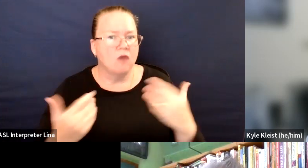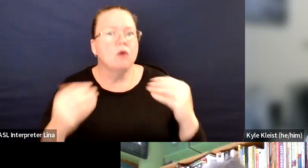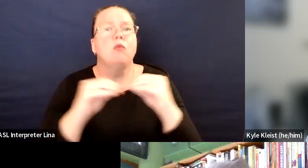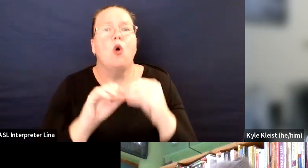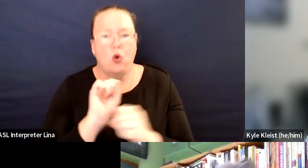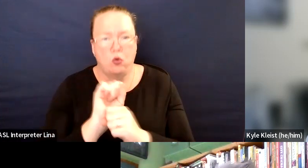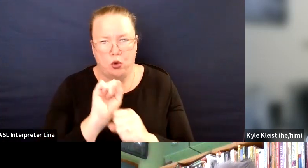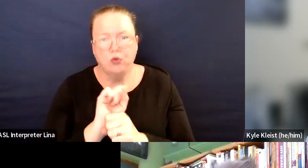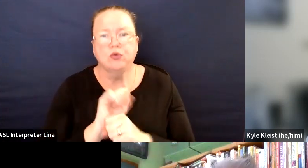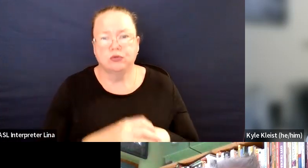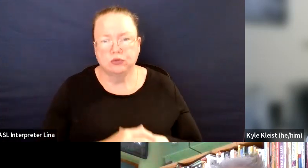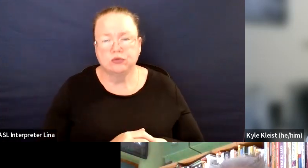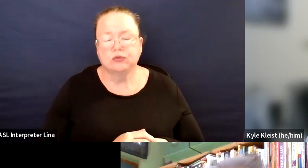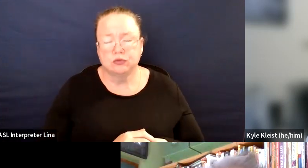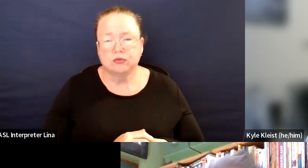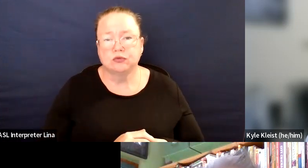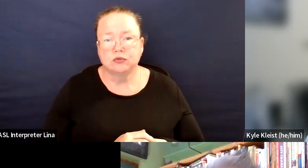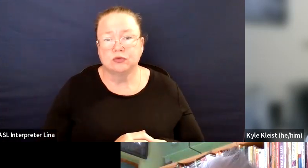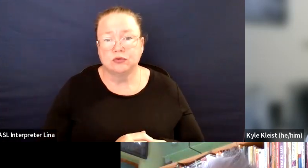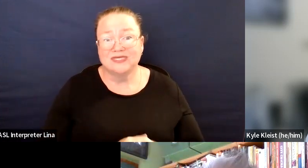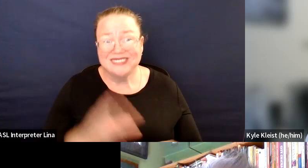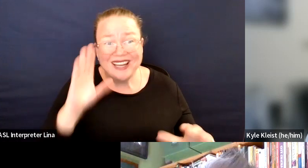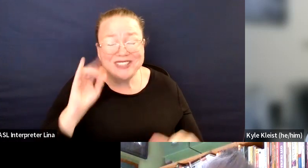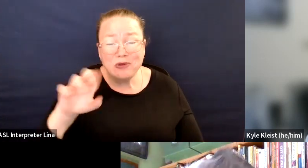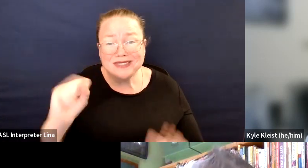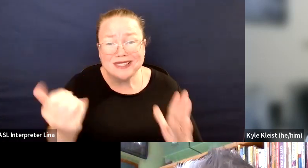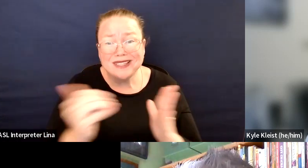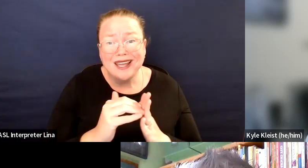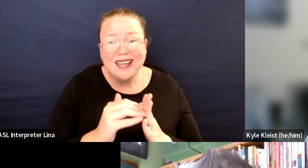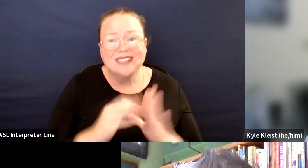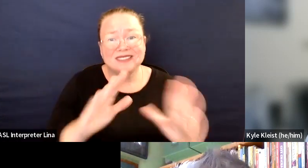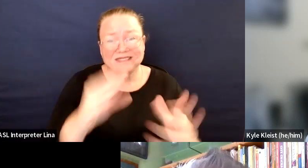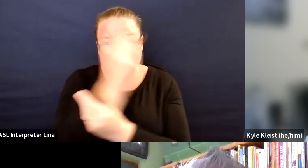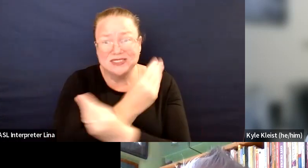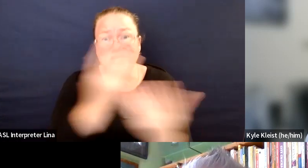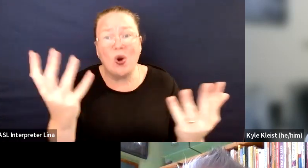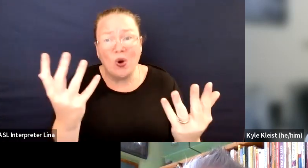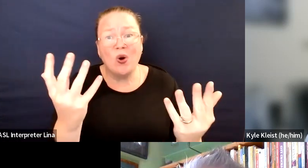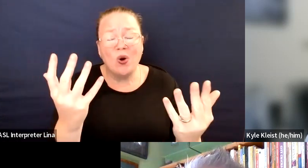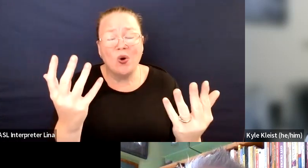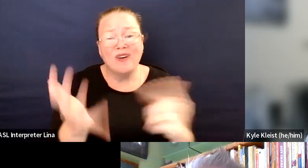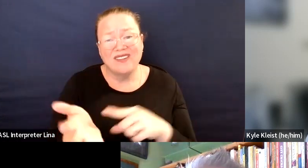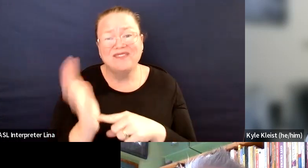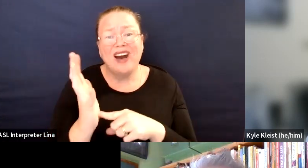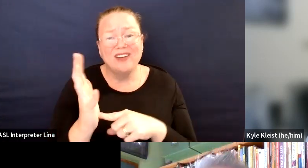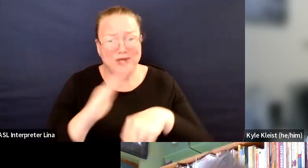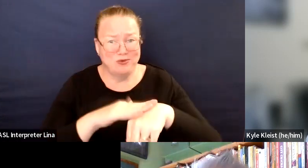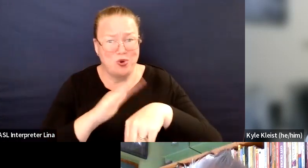do. Hi guys, this is Arius again. Just to let you know, we've reached the 5-minute